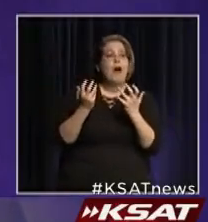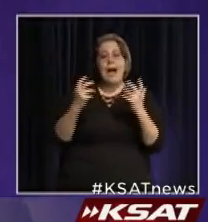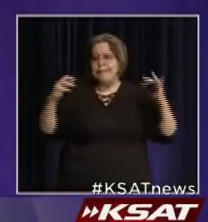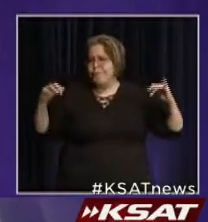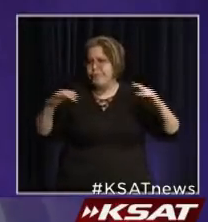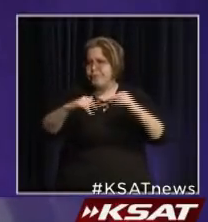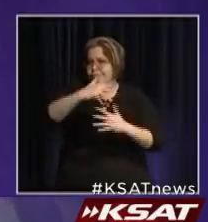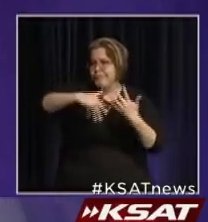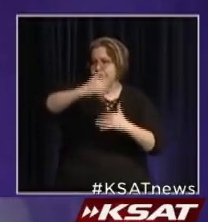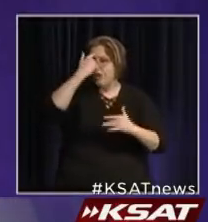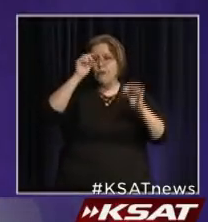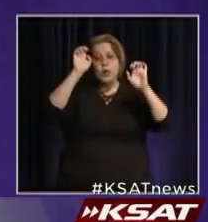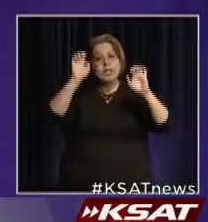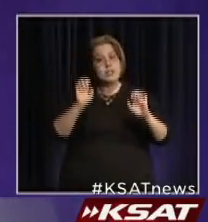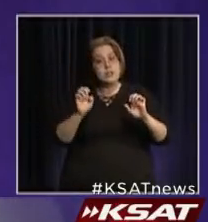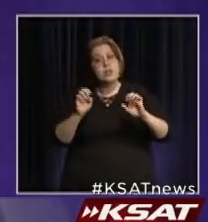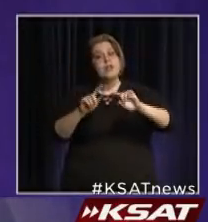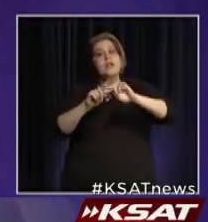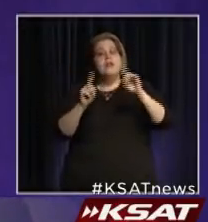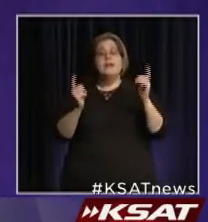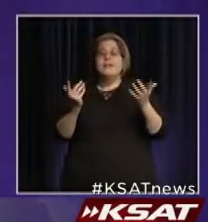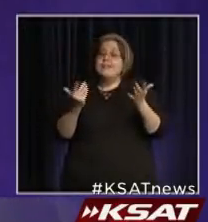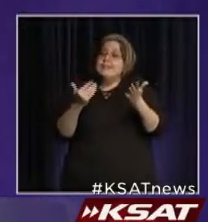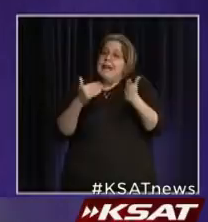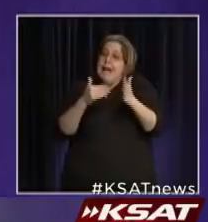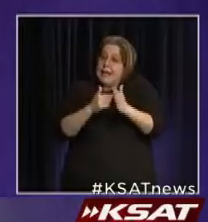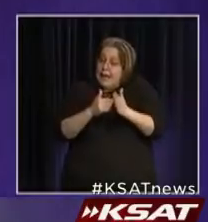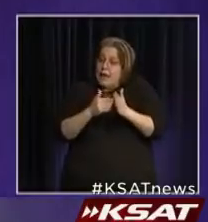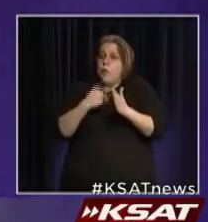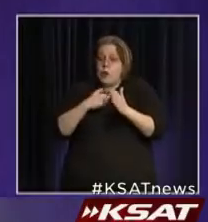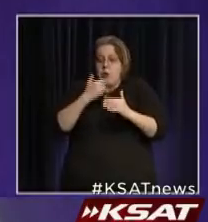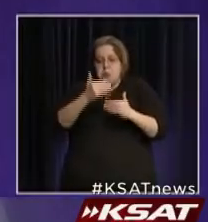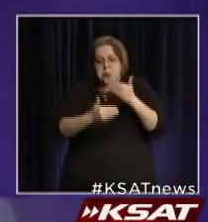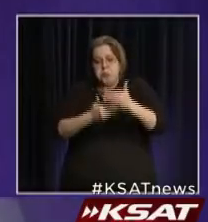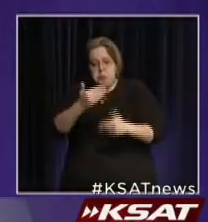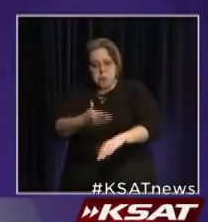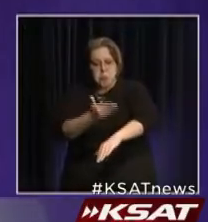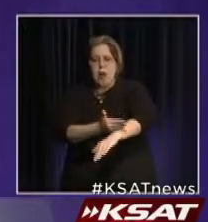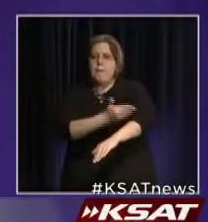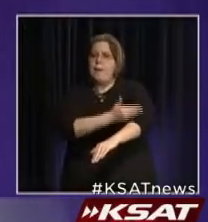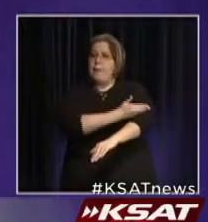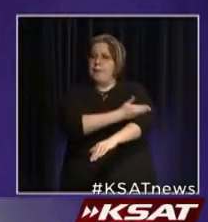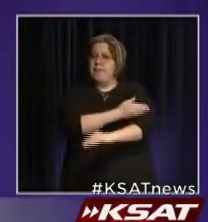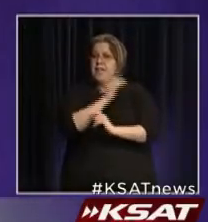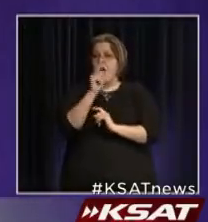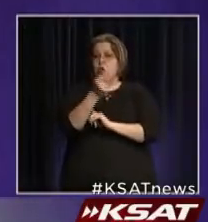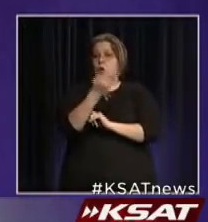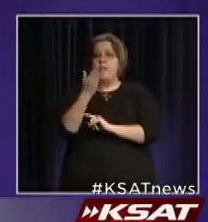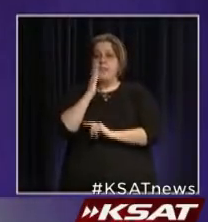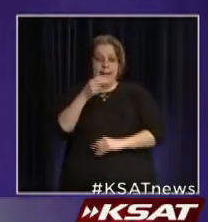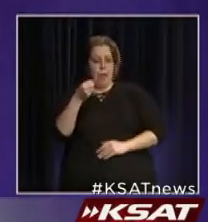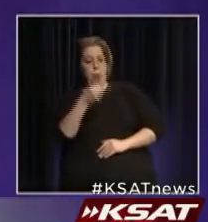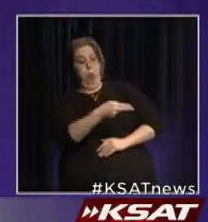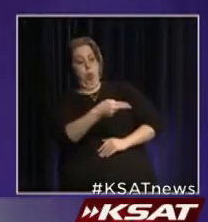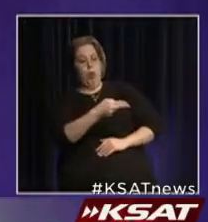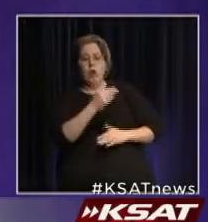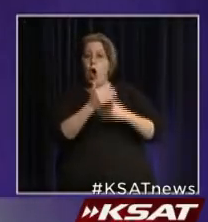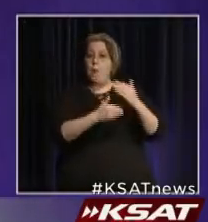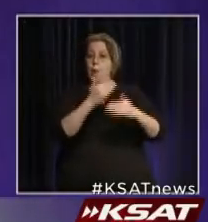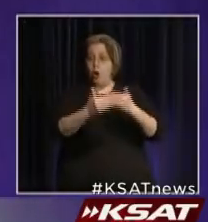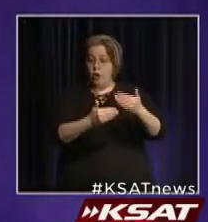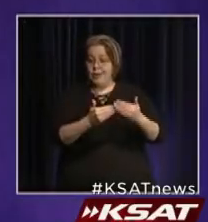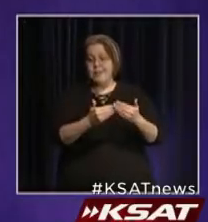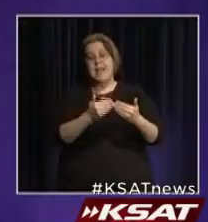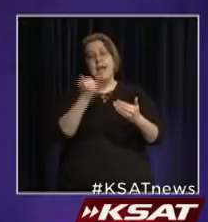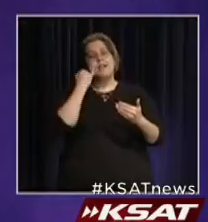weekend, but again, we're making significant progress, and I think the only thing that can thwart that progress is if we let our